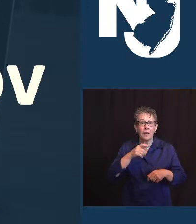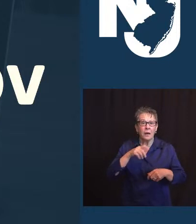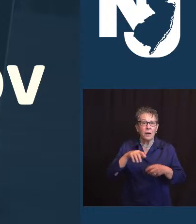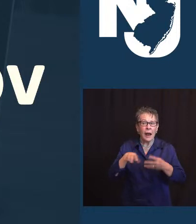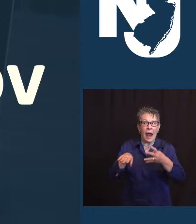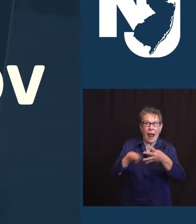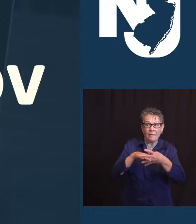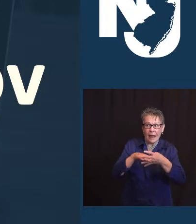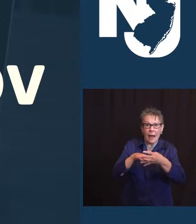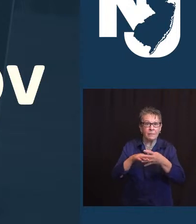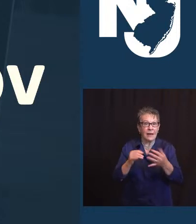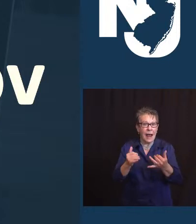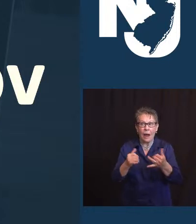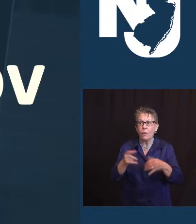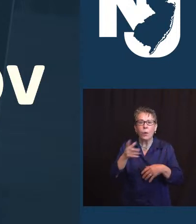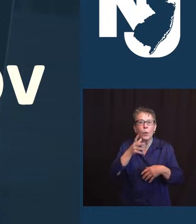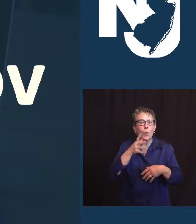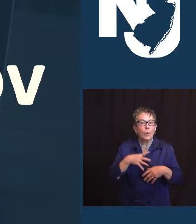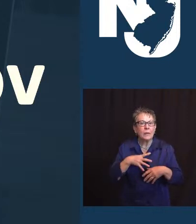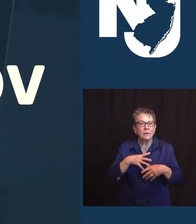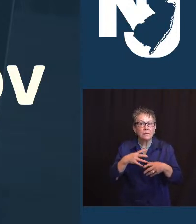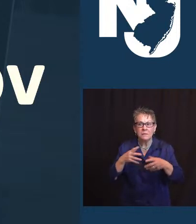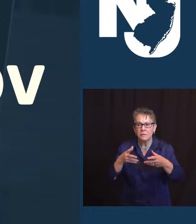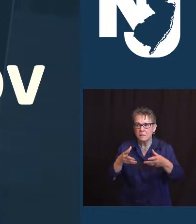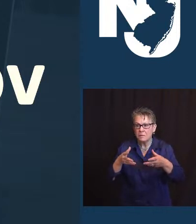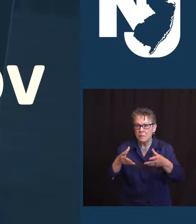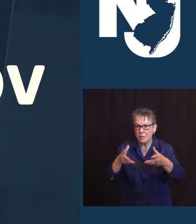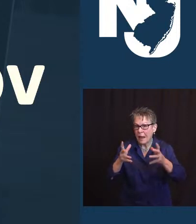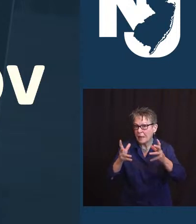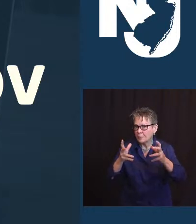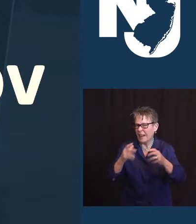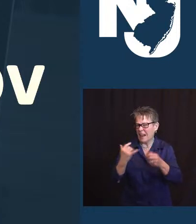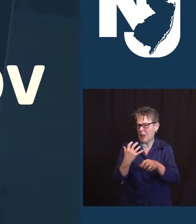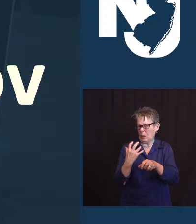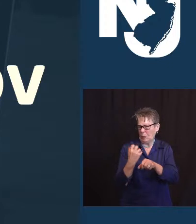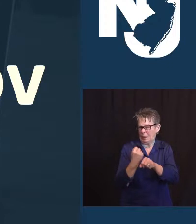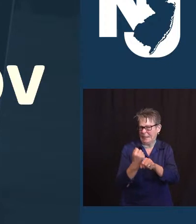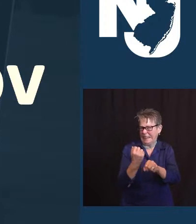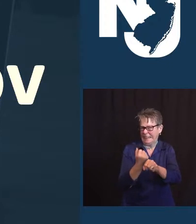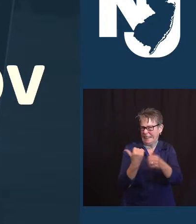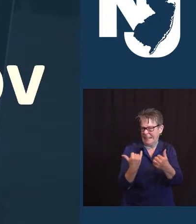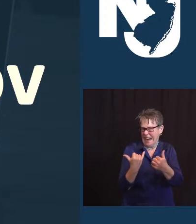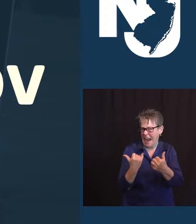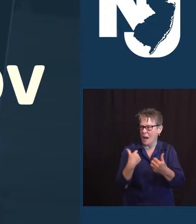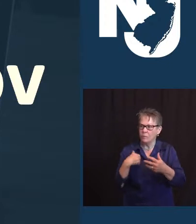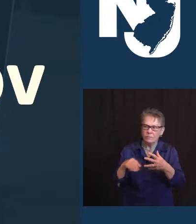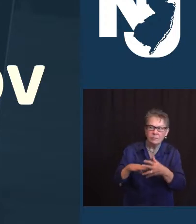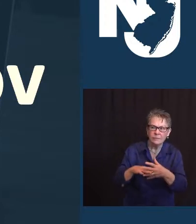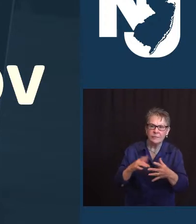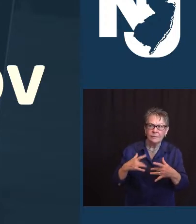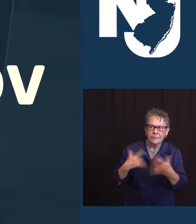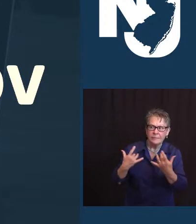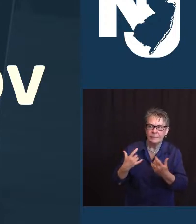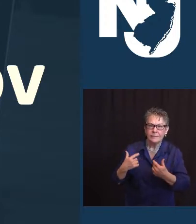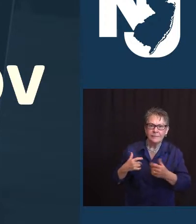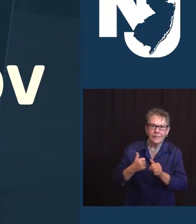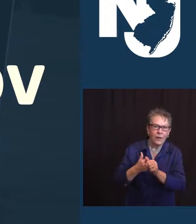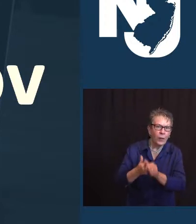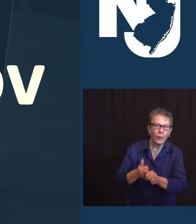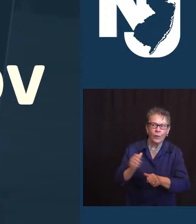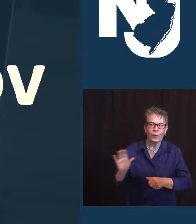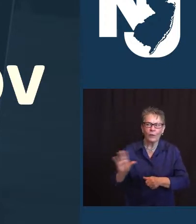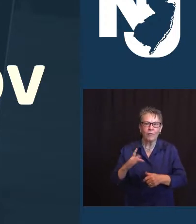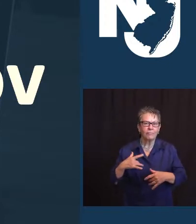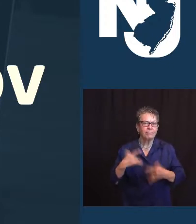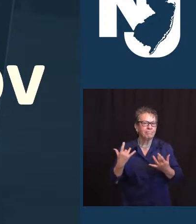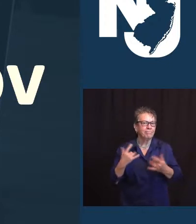so we can get back and see the end of this. More on Rutgers and more on the women and men in a few minutes. But it's a good game so far,